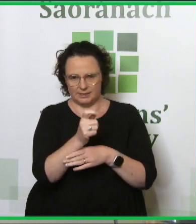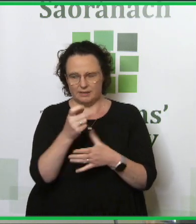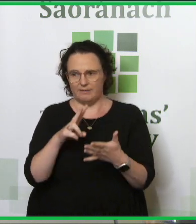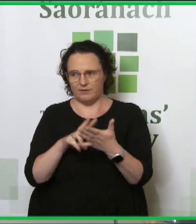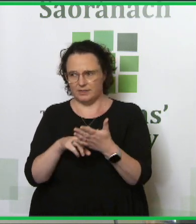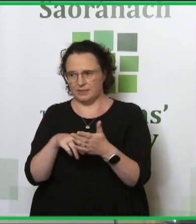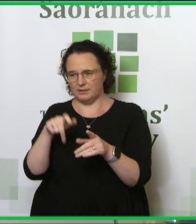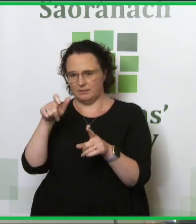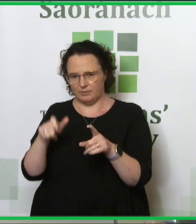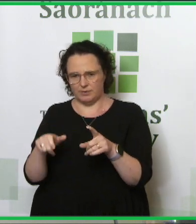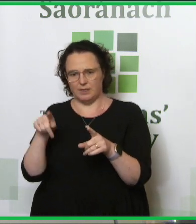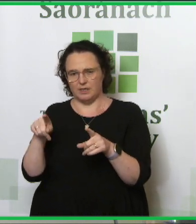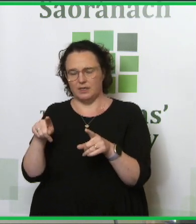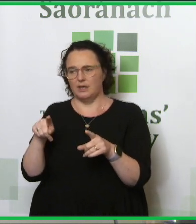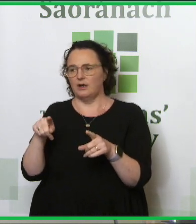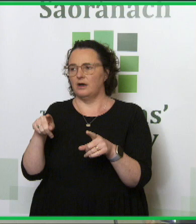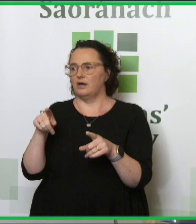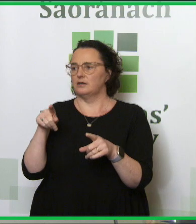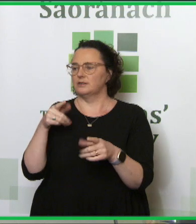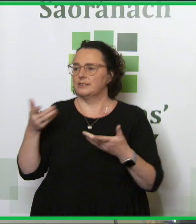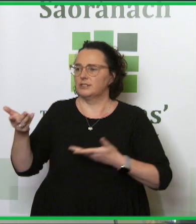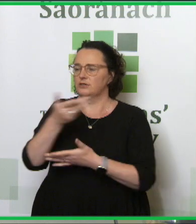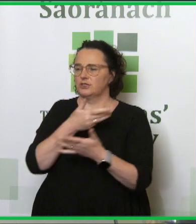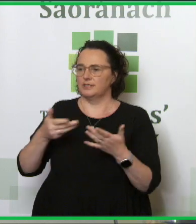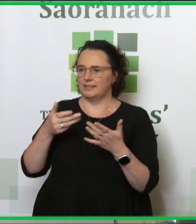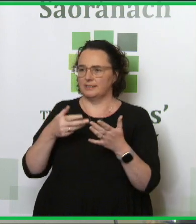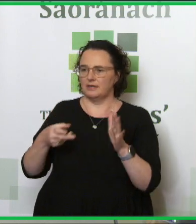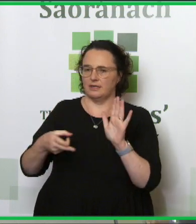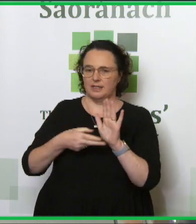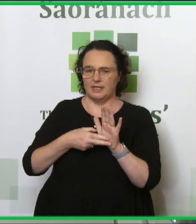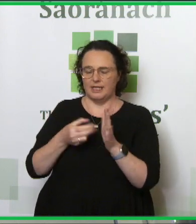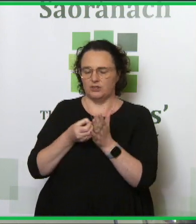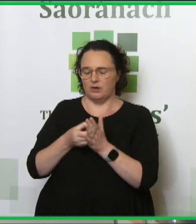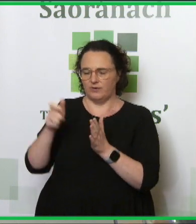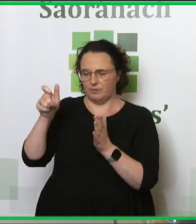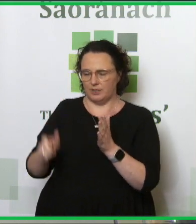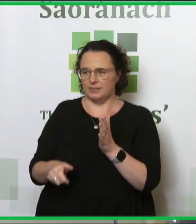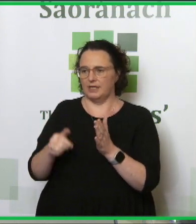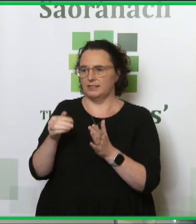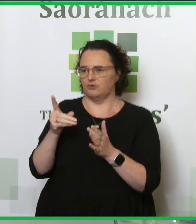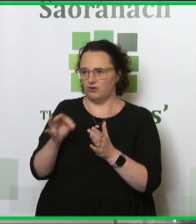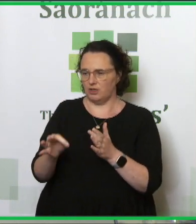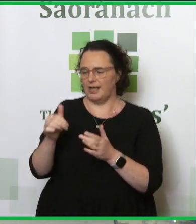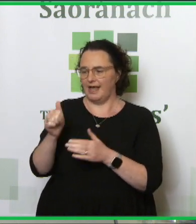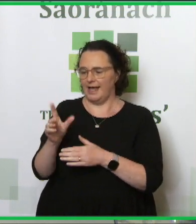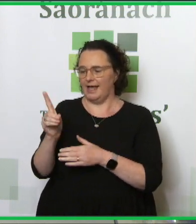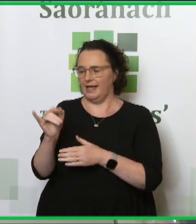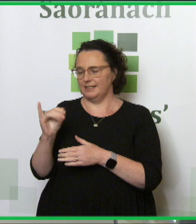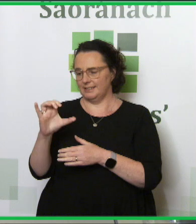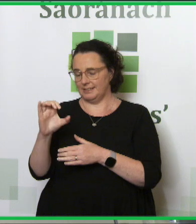the discussions around stigmatization and stigmatizing language is describing somebody as a drug addict, you know,